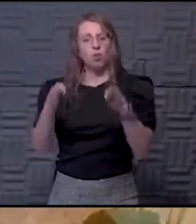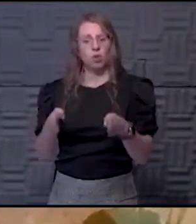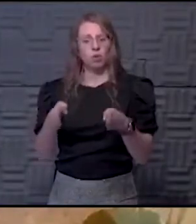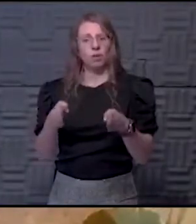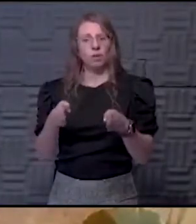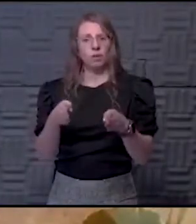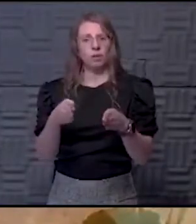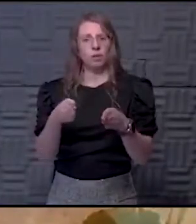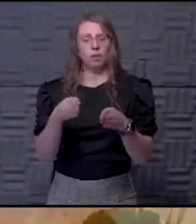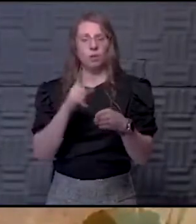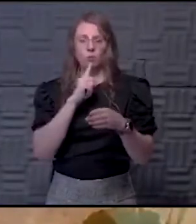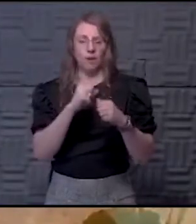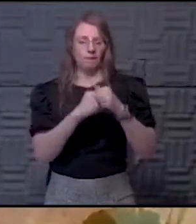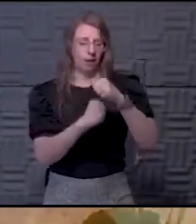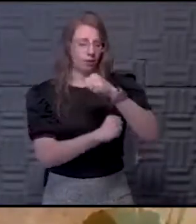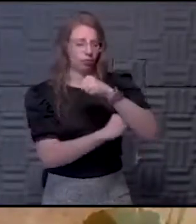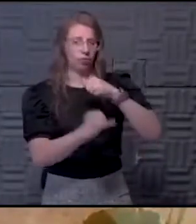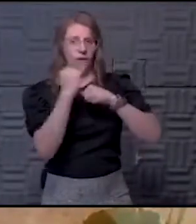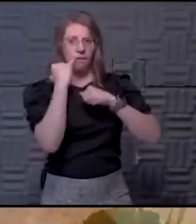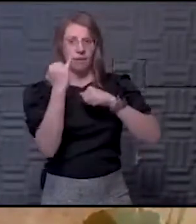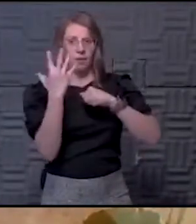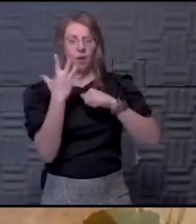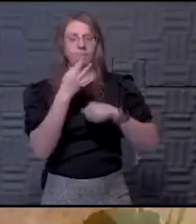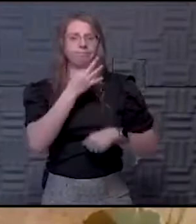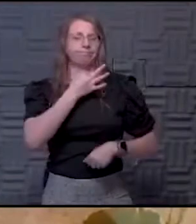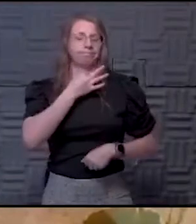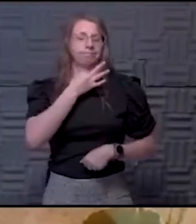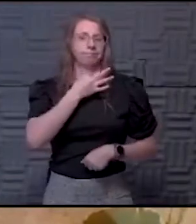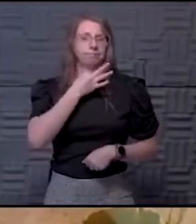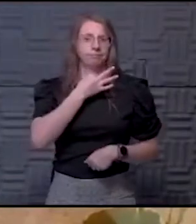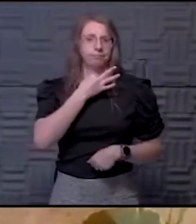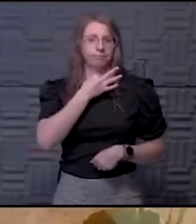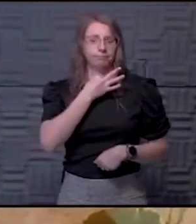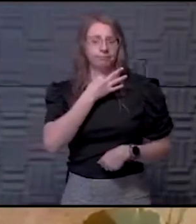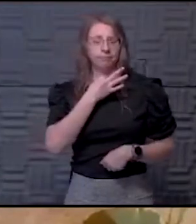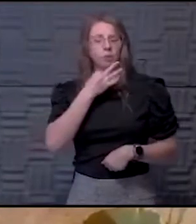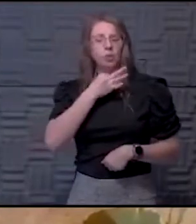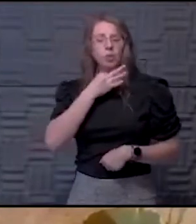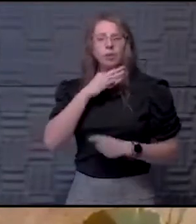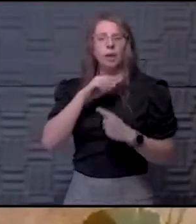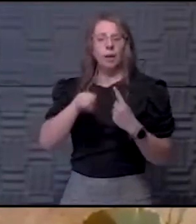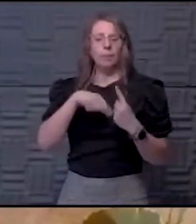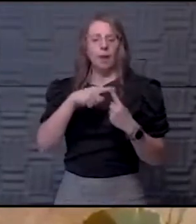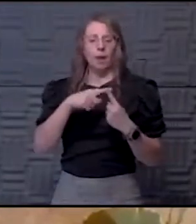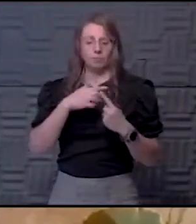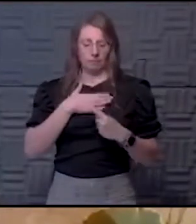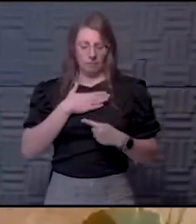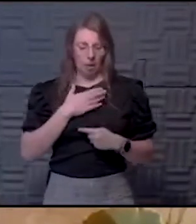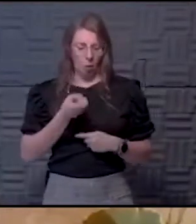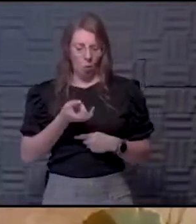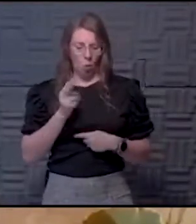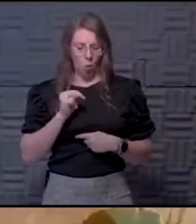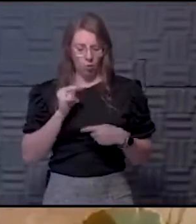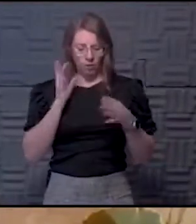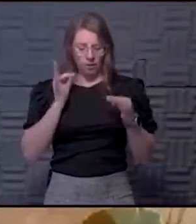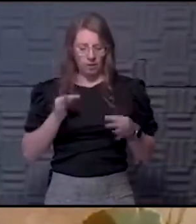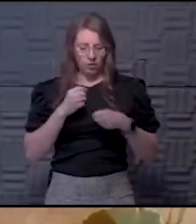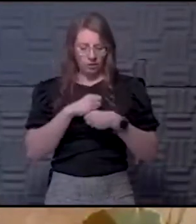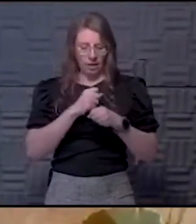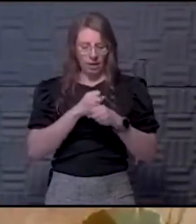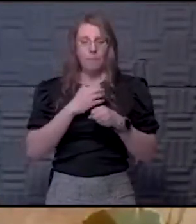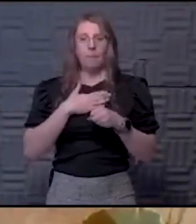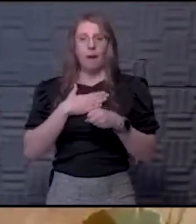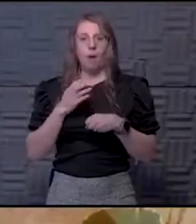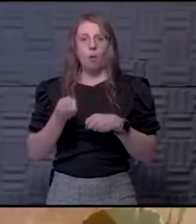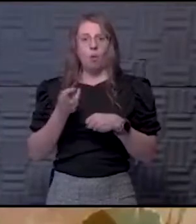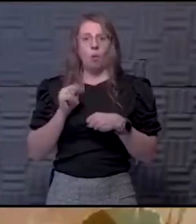those foundational ideas is curiosity, to be curious about our own decision-making, our own lenses, and